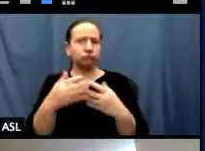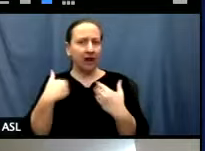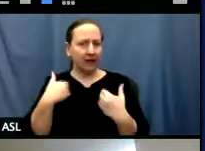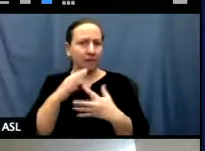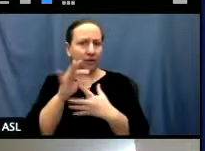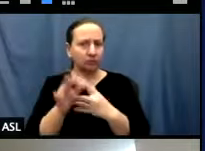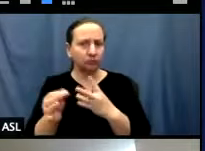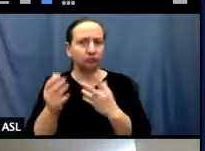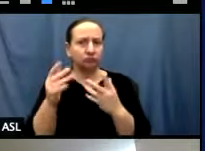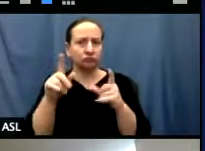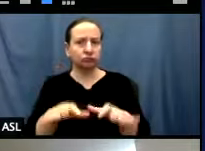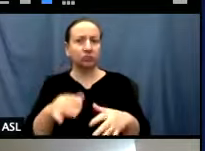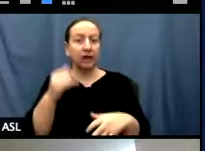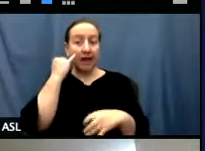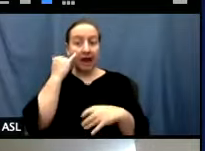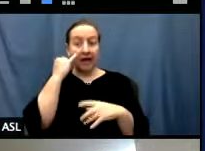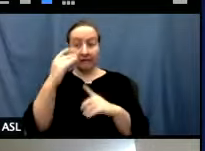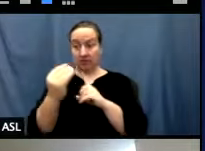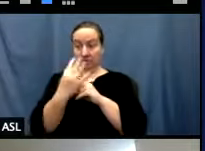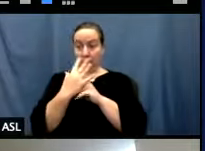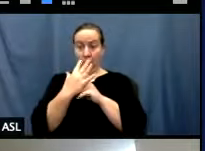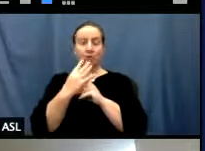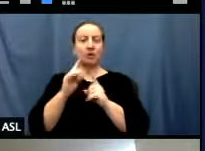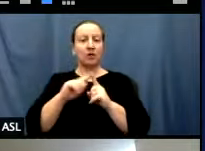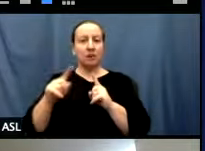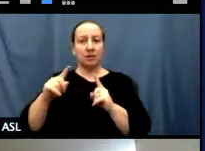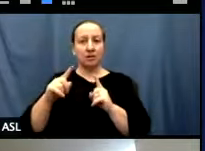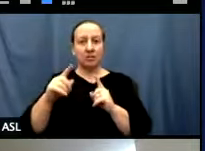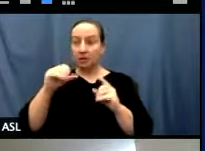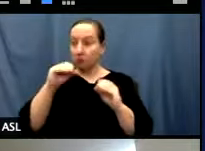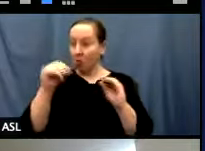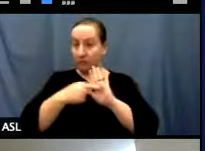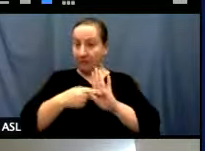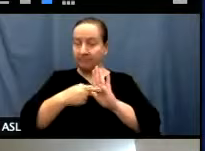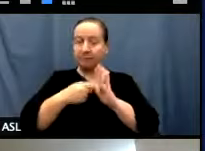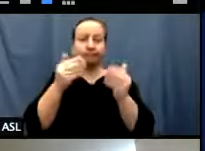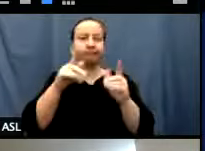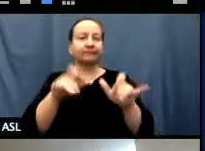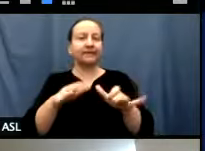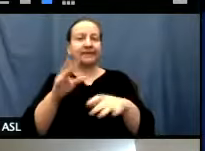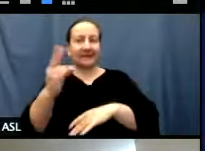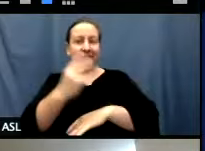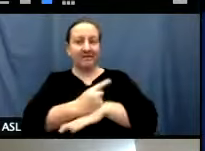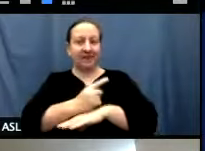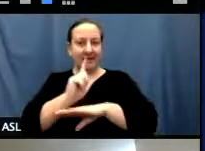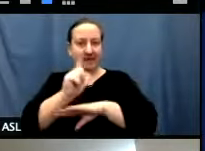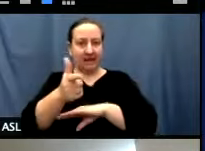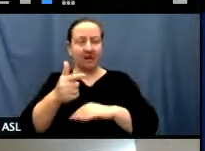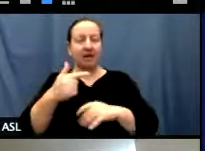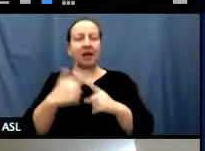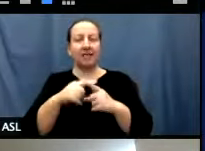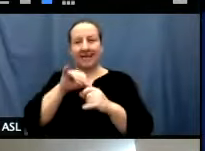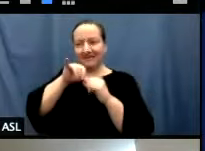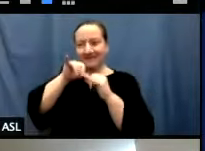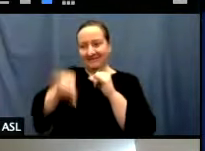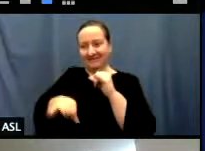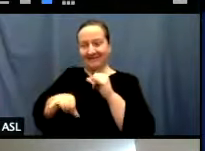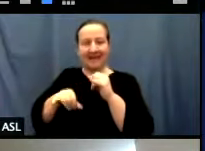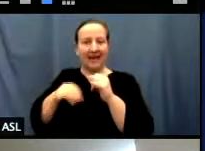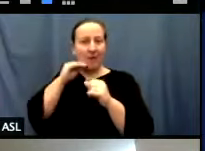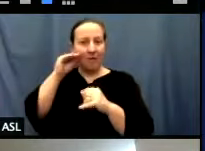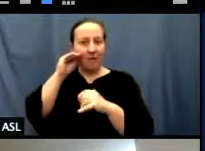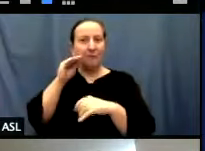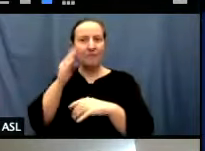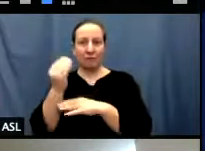exposed to COVID-19 but don't have symptoms, get tested 7 days after your exposure and quarantine for a full 14 days, regardless of the